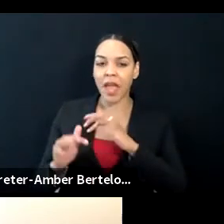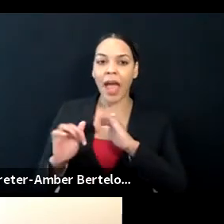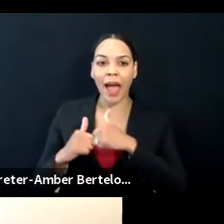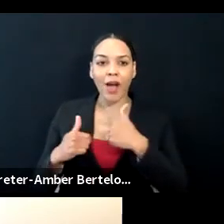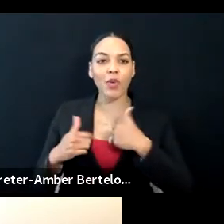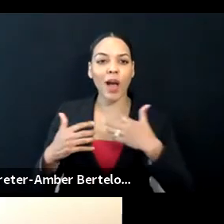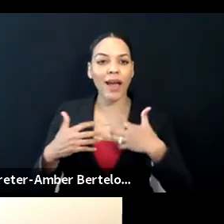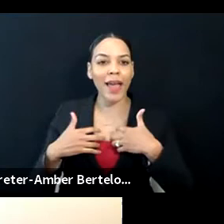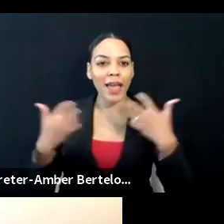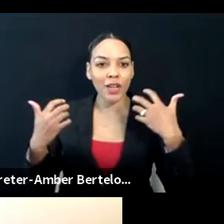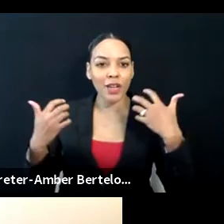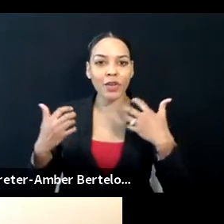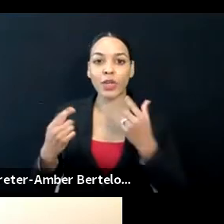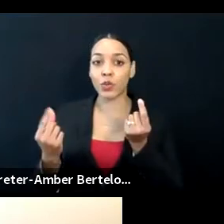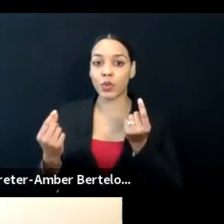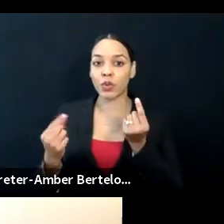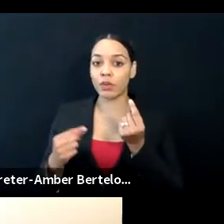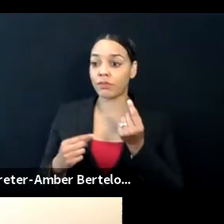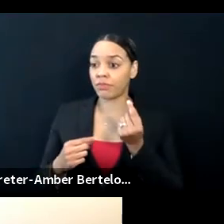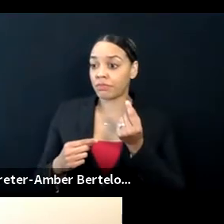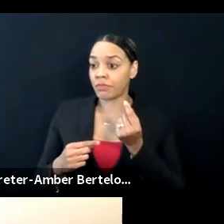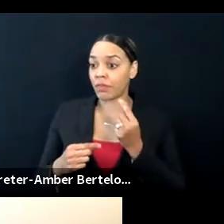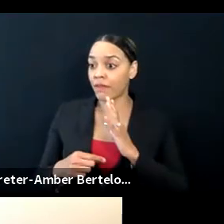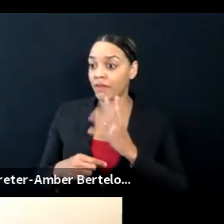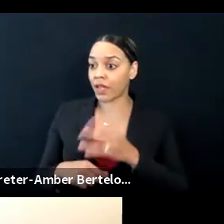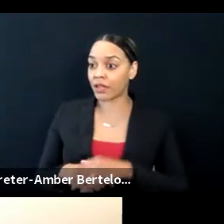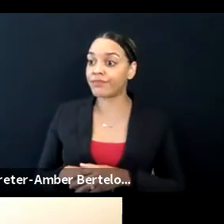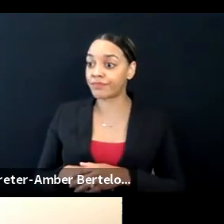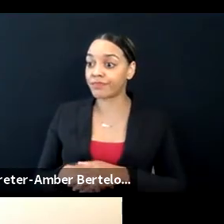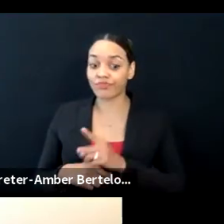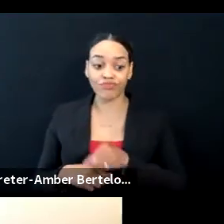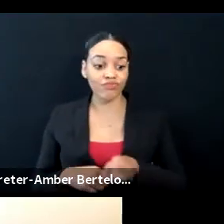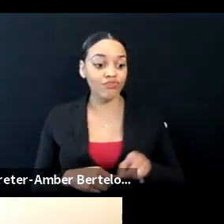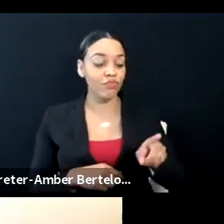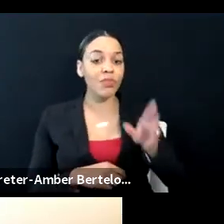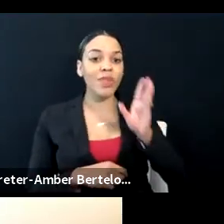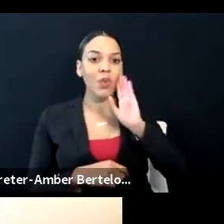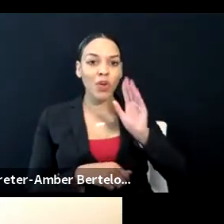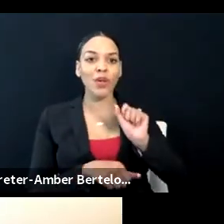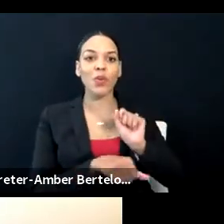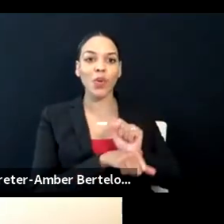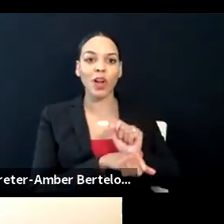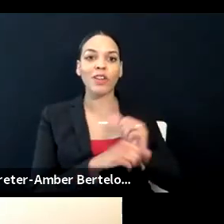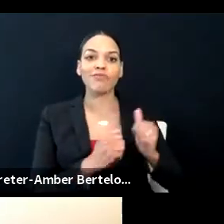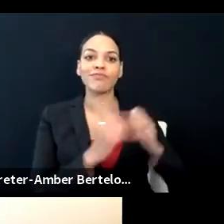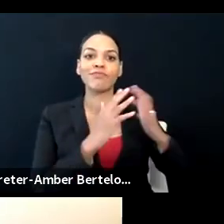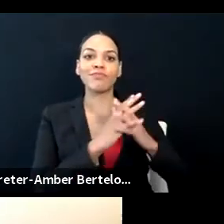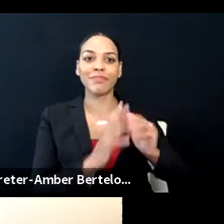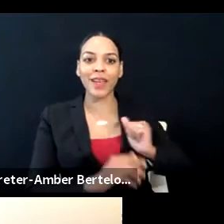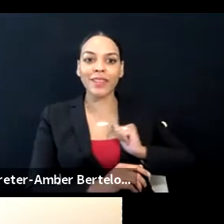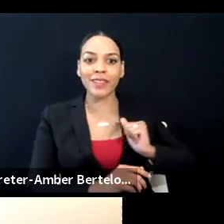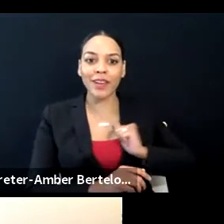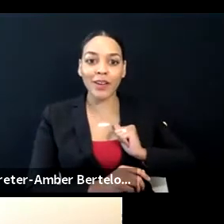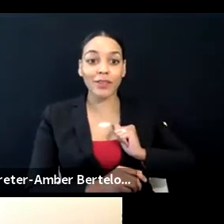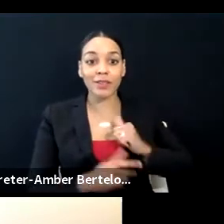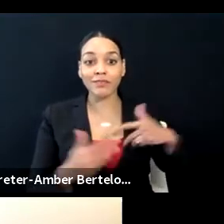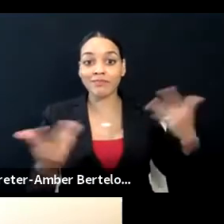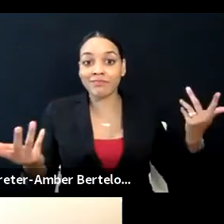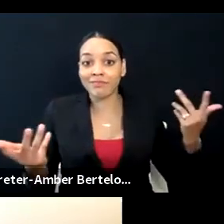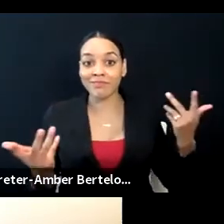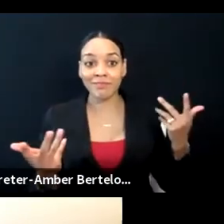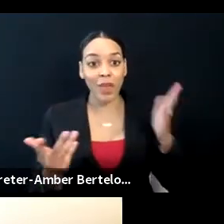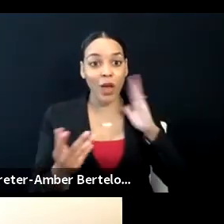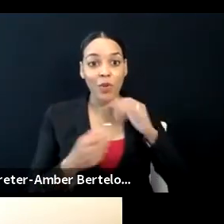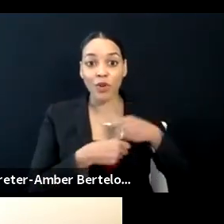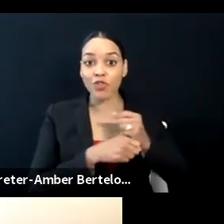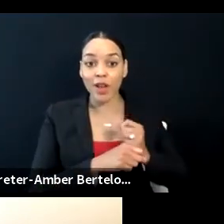like, that's fine. I'm going to go do this over here. Right. So like, if I don't feel like it's like, oh, great. So I just created